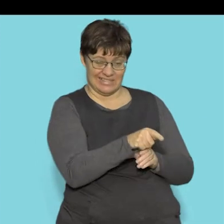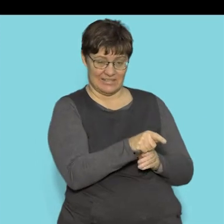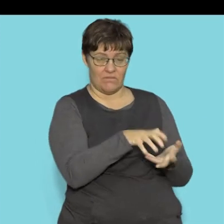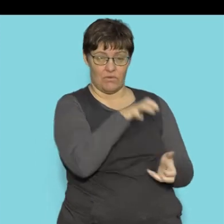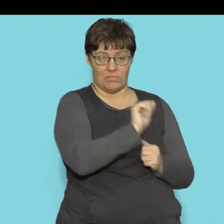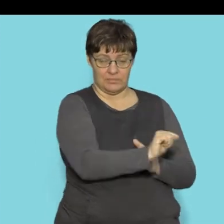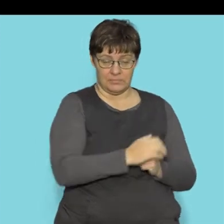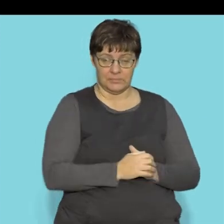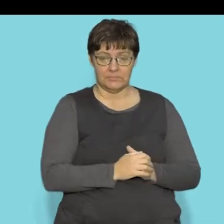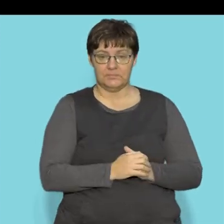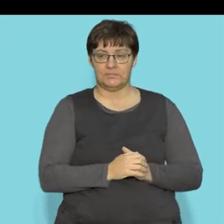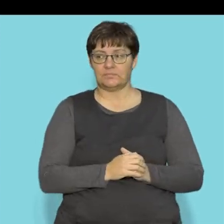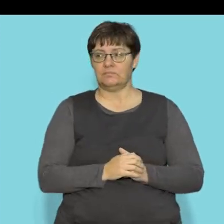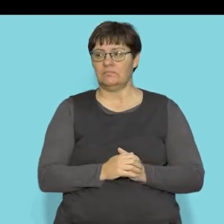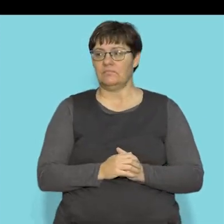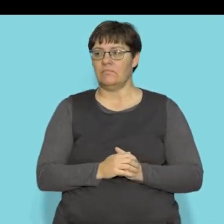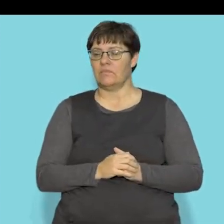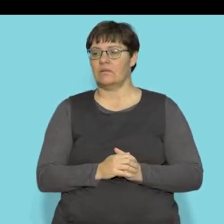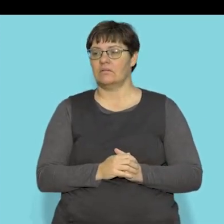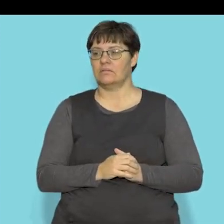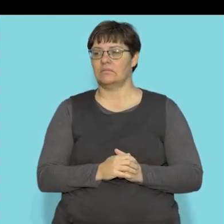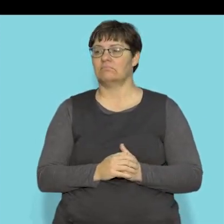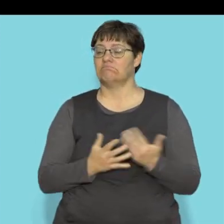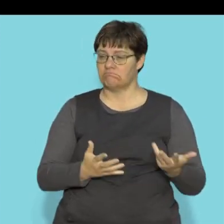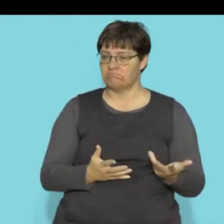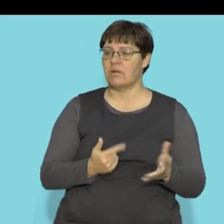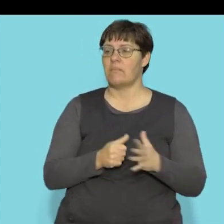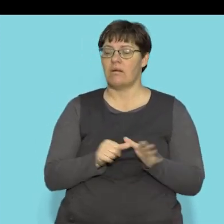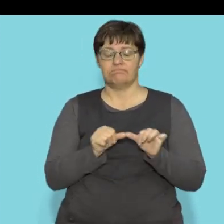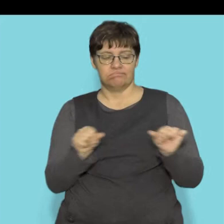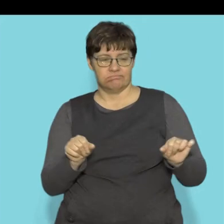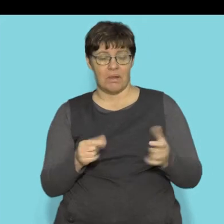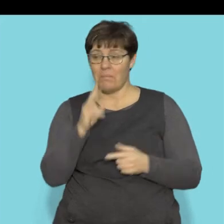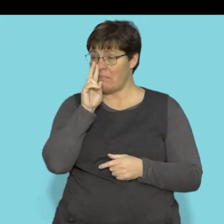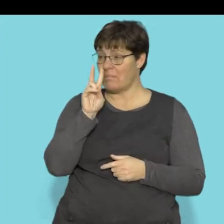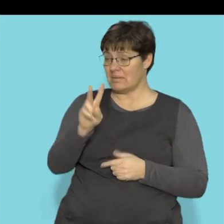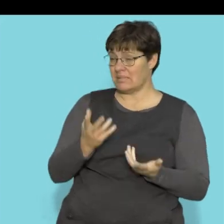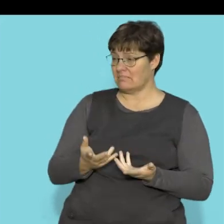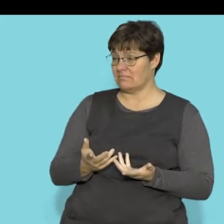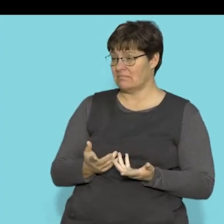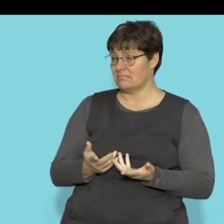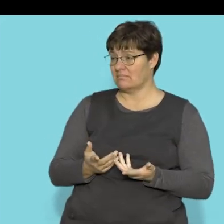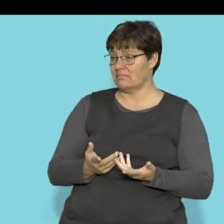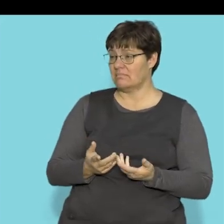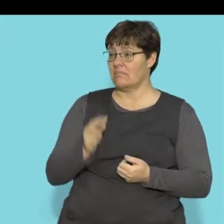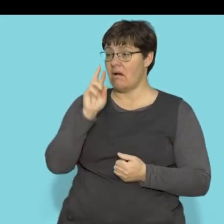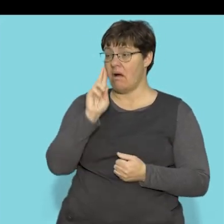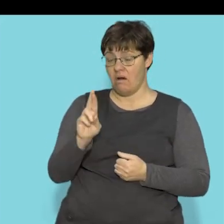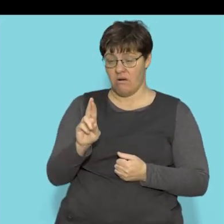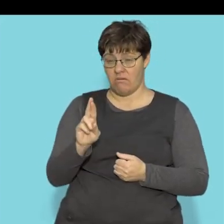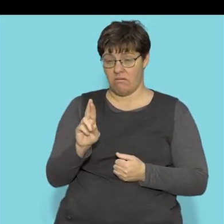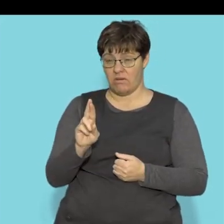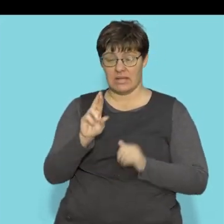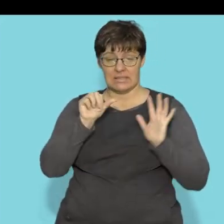and the volume of the box will be determined by the dimensions of the box. But I can see that if the radius is